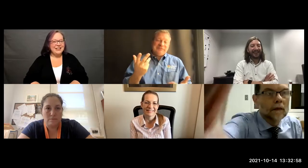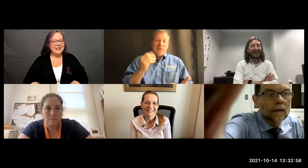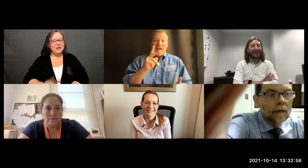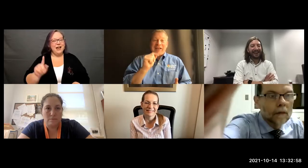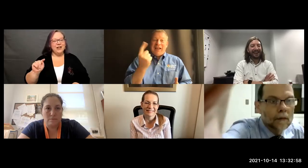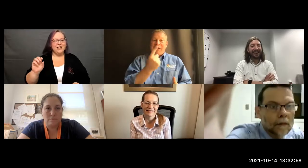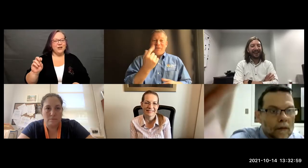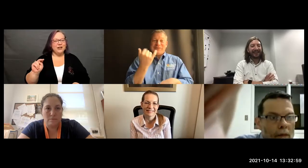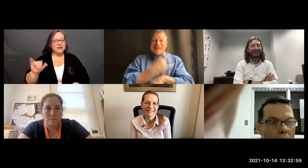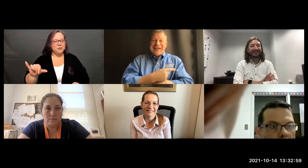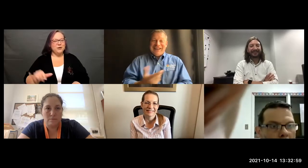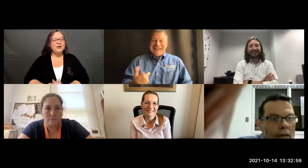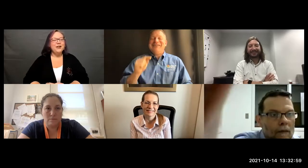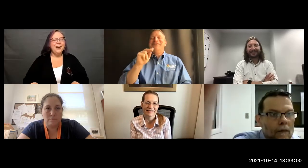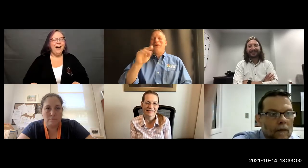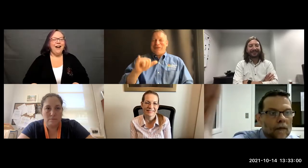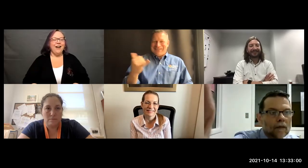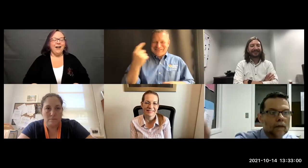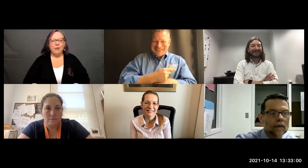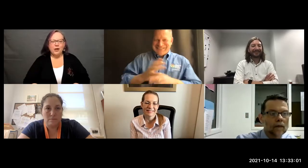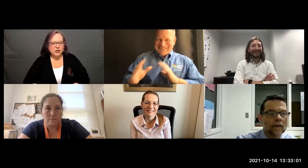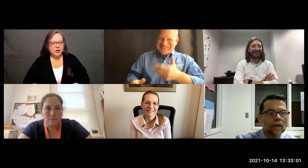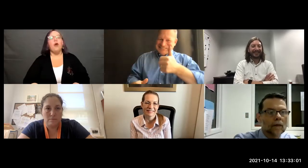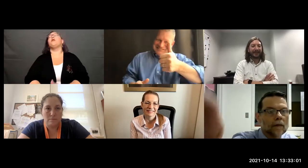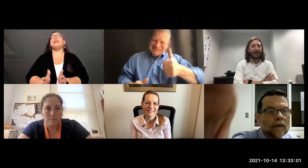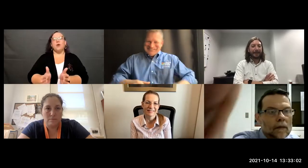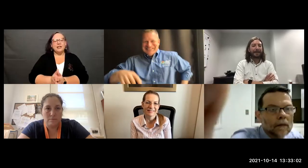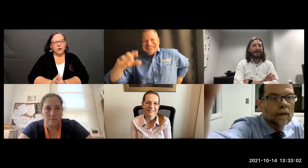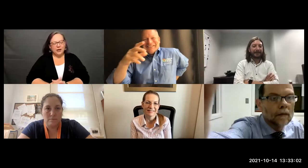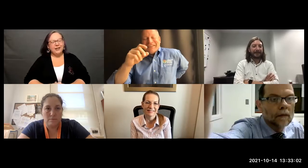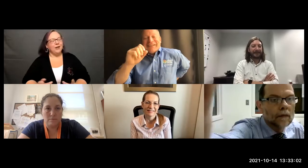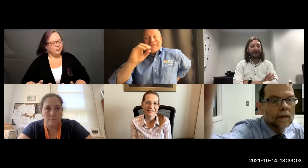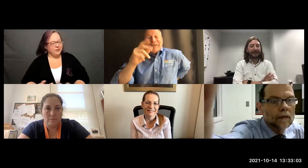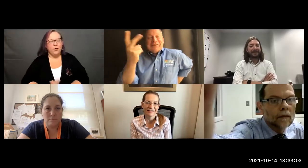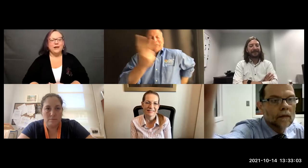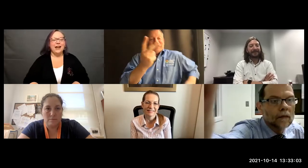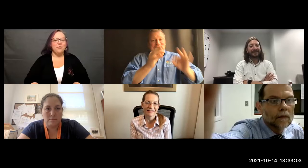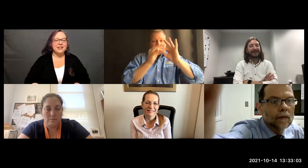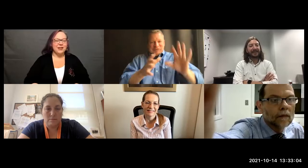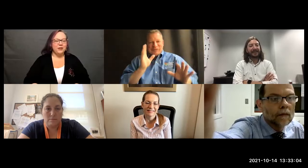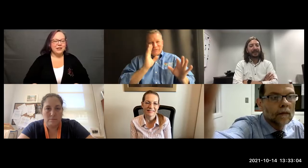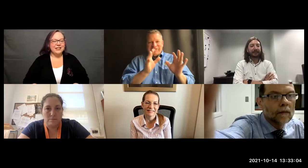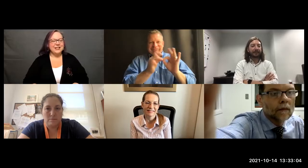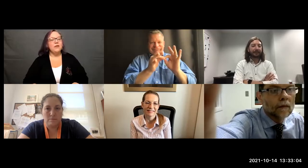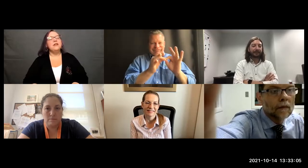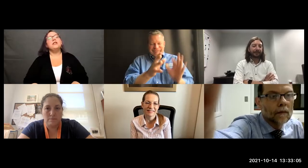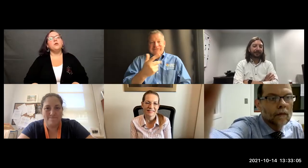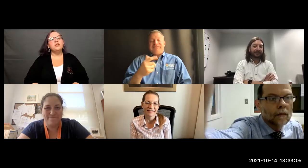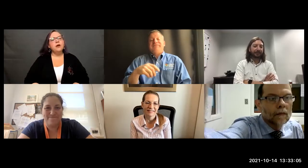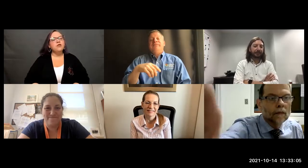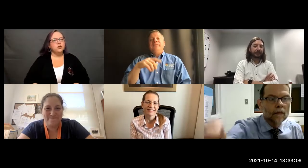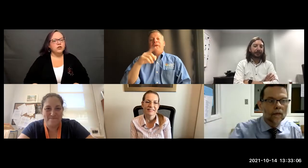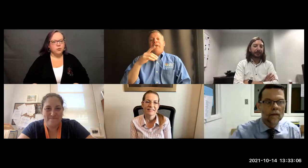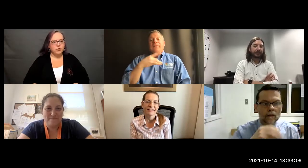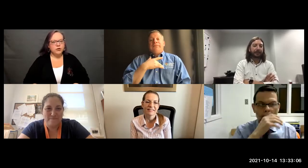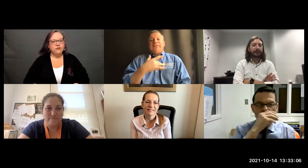Kat, and then we have another interpreter. I'm not sure. Oh, that's right, Tony. I'm hoping Kat wasn't the only one today. So we do